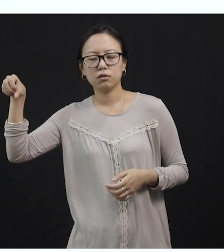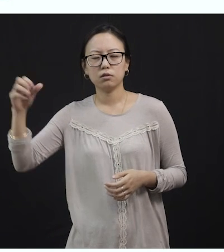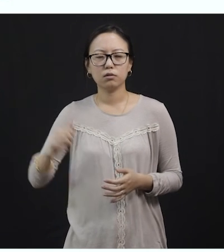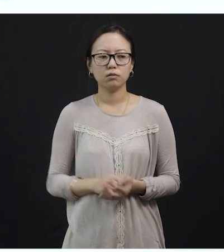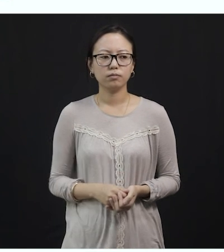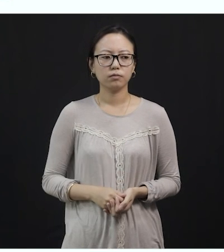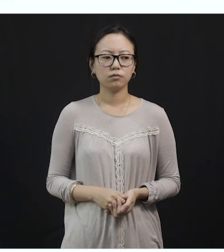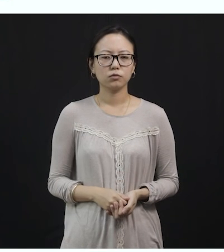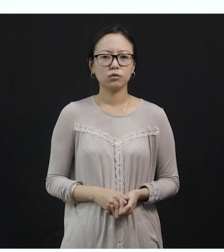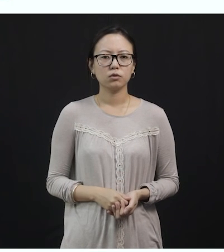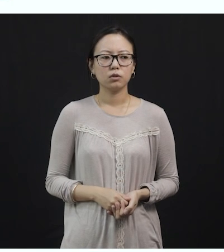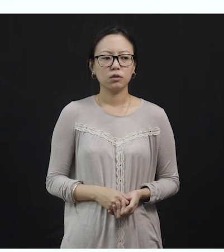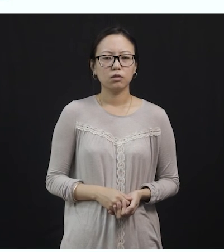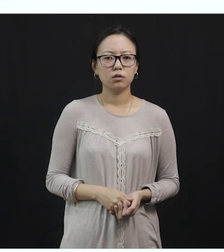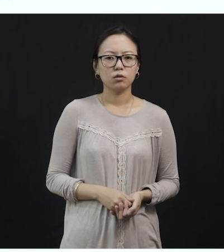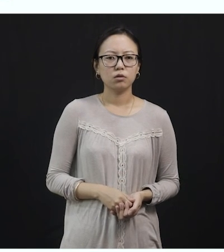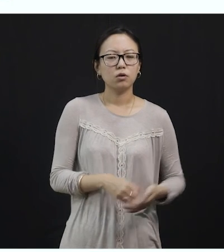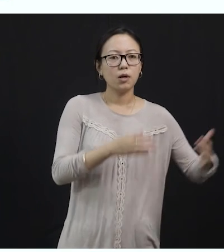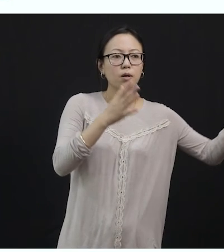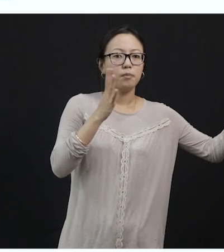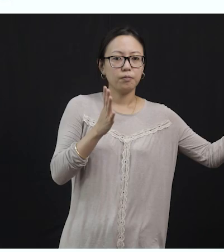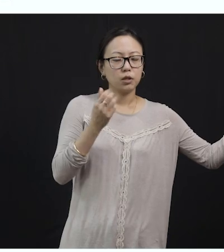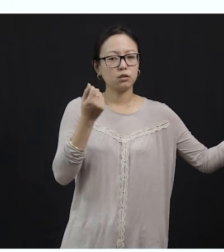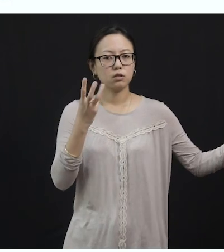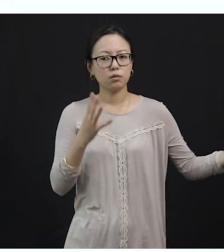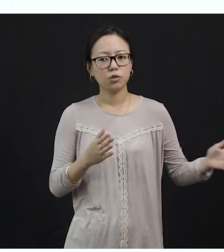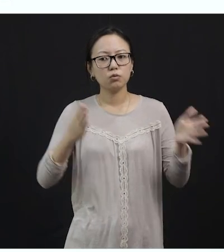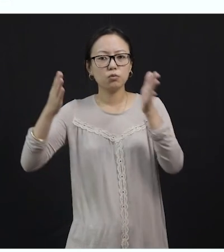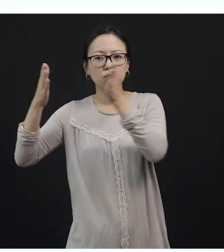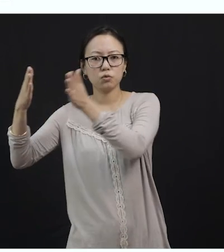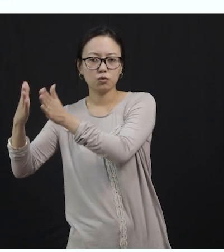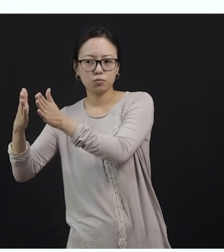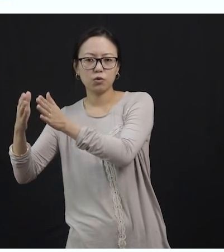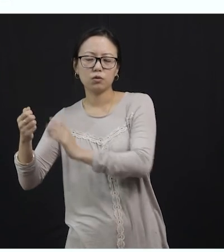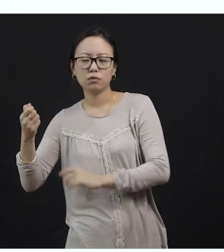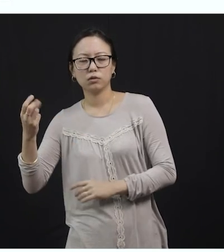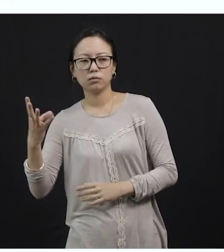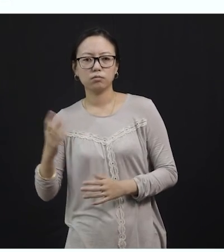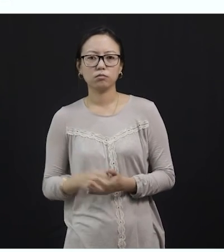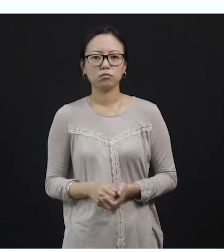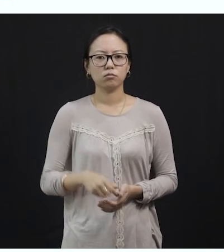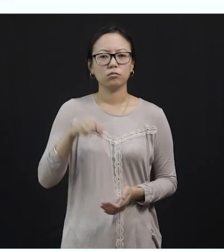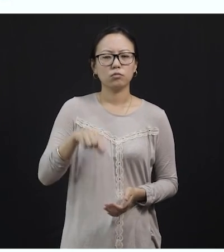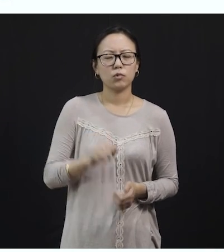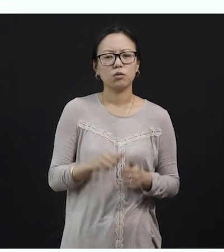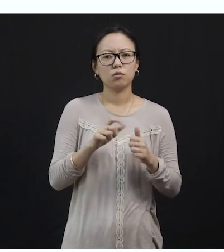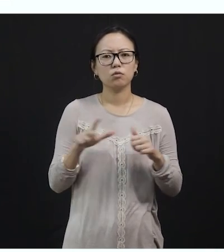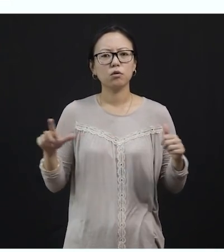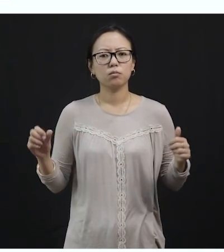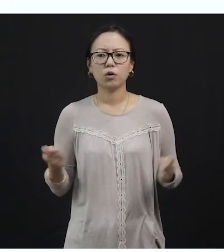So you have arranged from biggest to smallest. All right, children? So this is all about